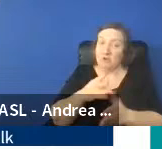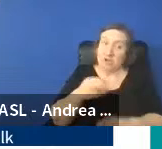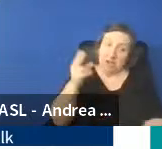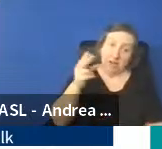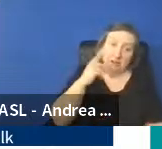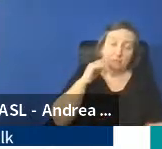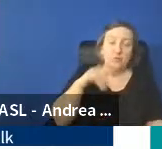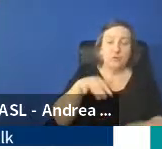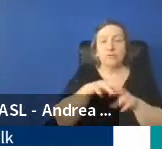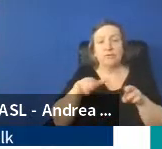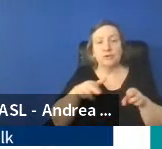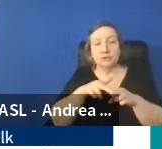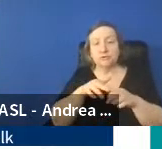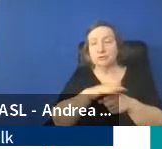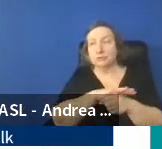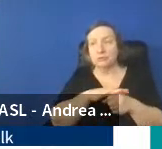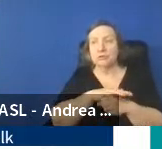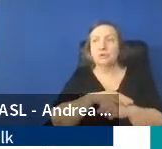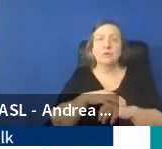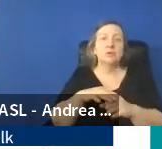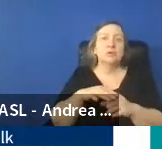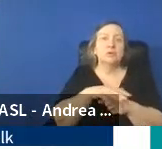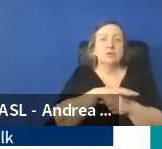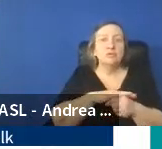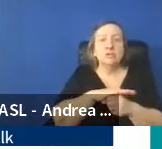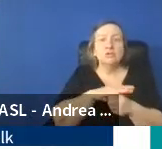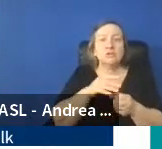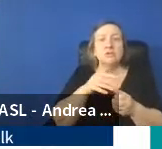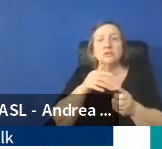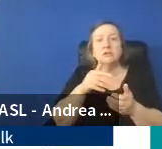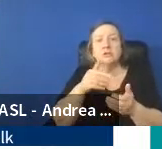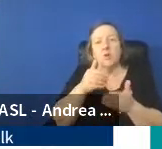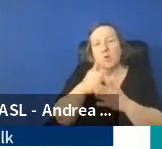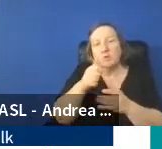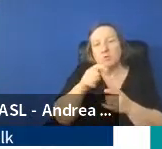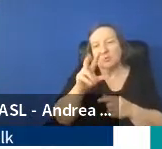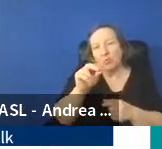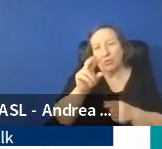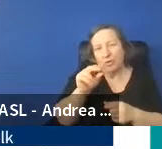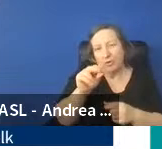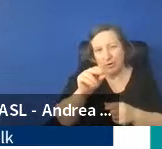the region. The region is closer down to 30 on average.